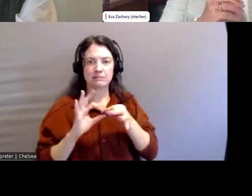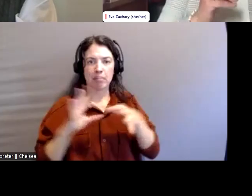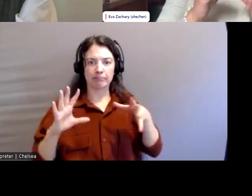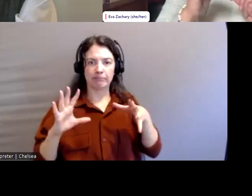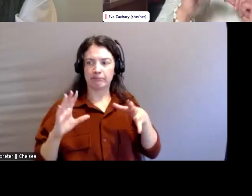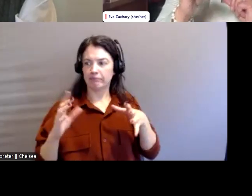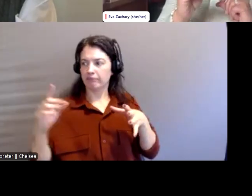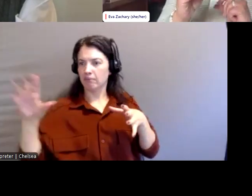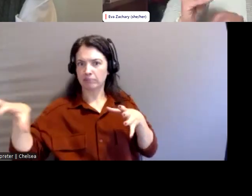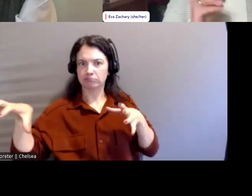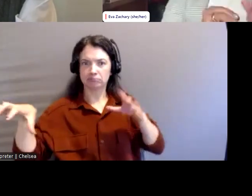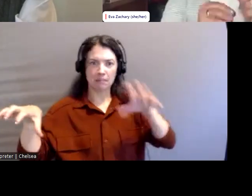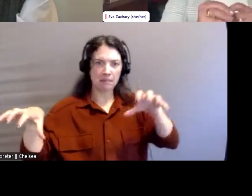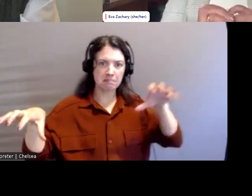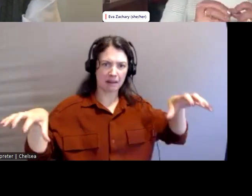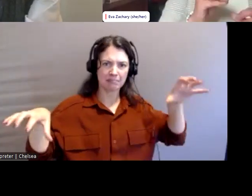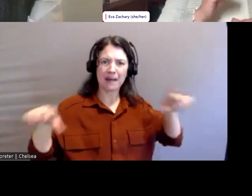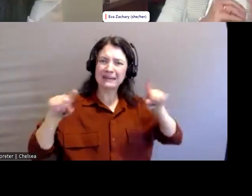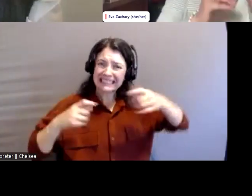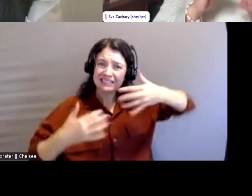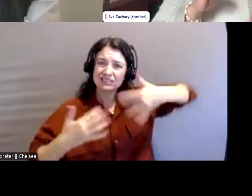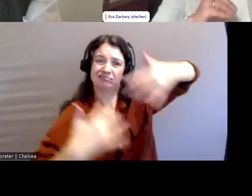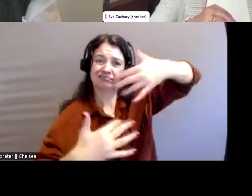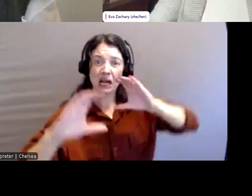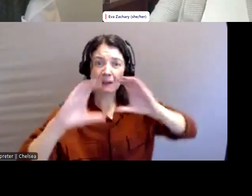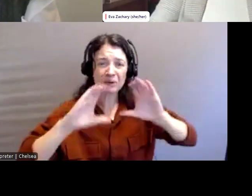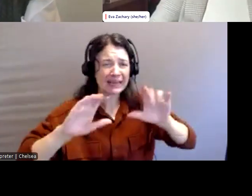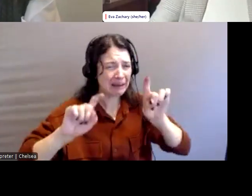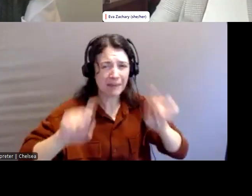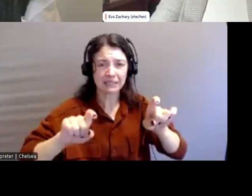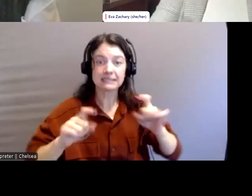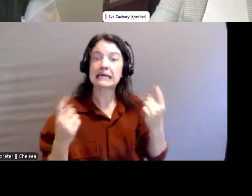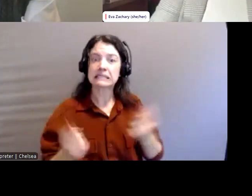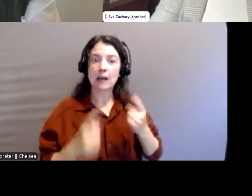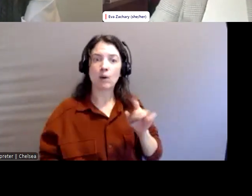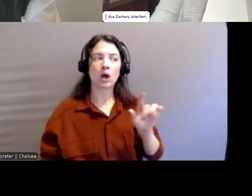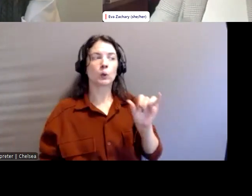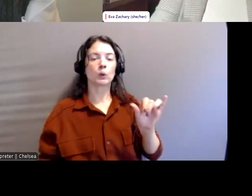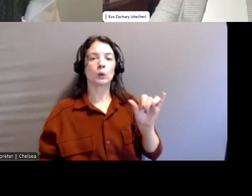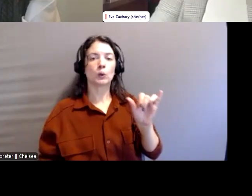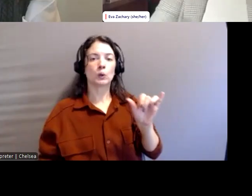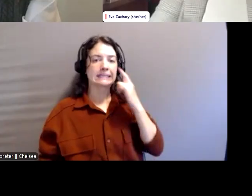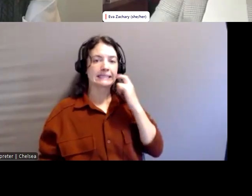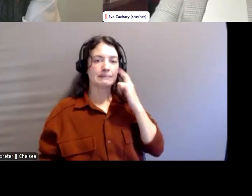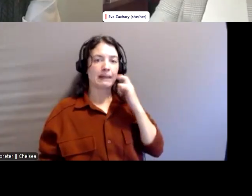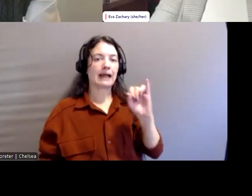point someone will pick up on a nuance that may be an opportunity for early